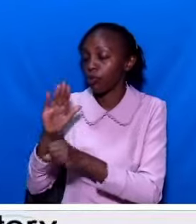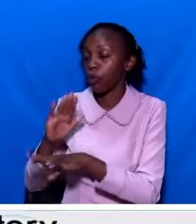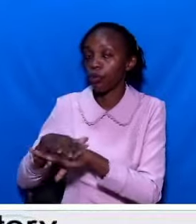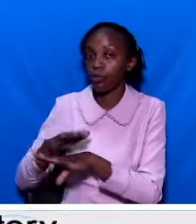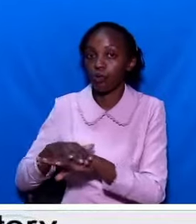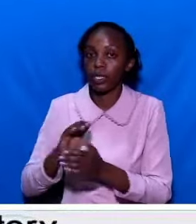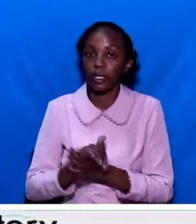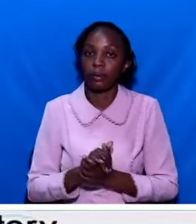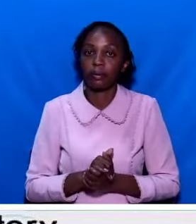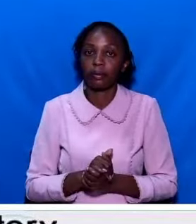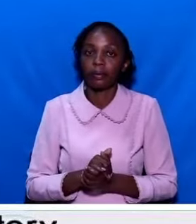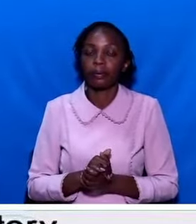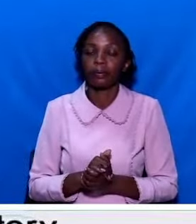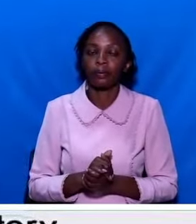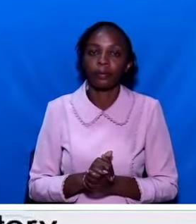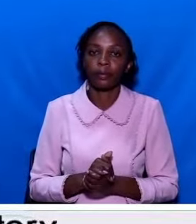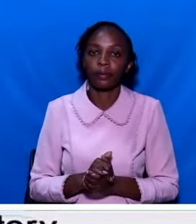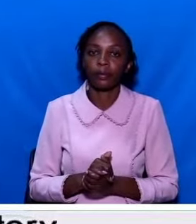Amen.